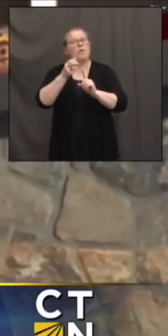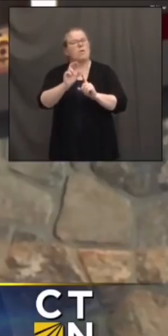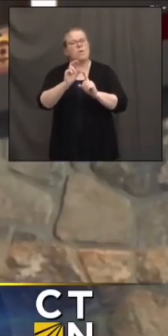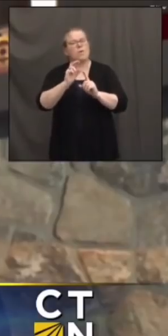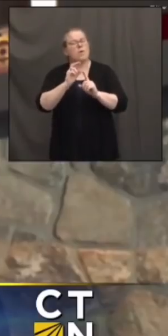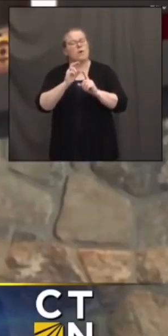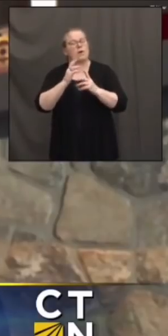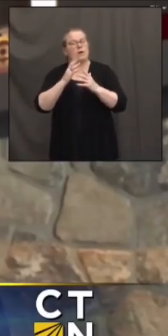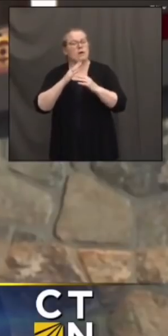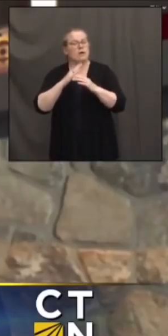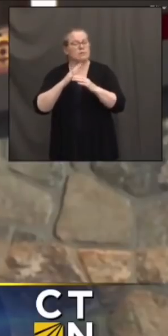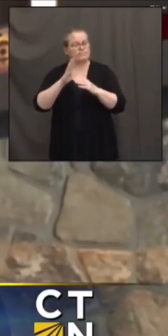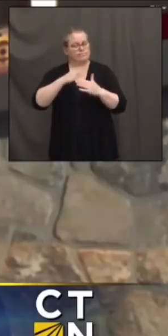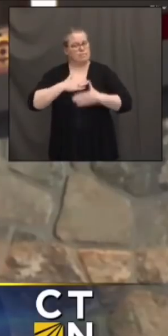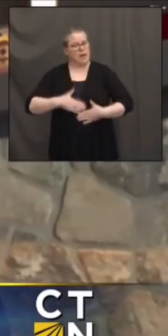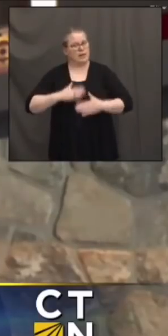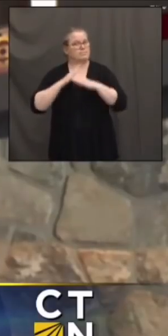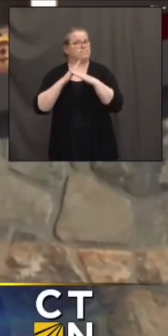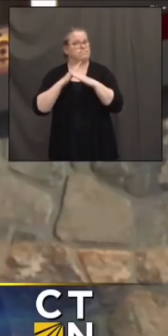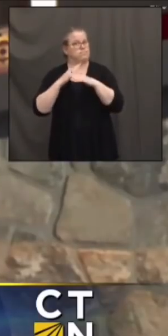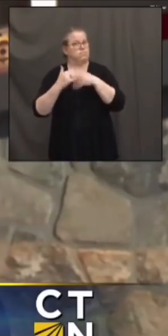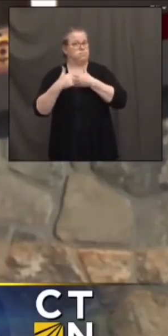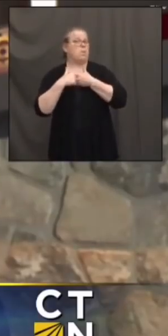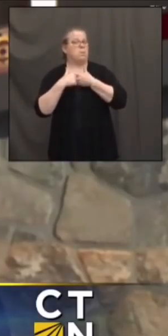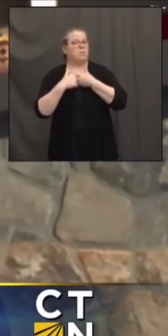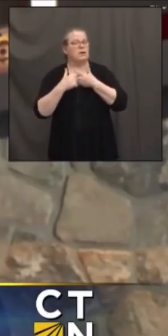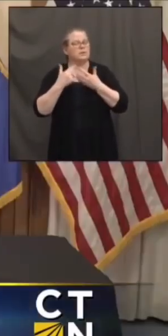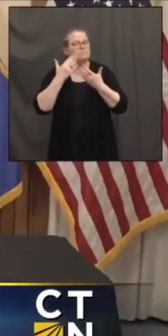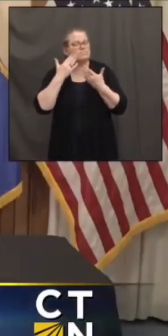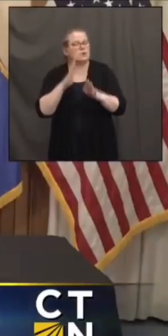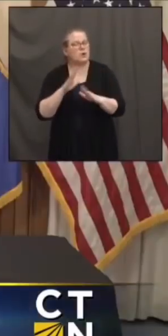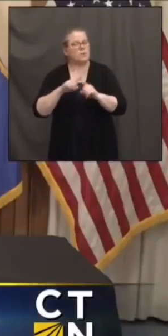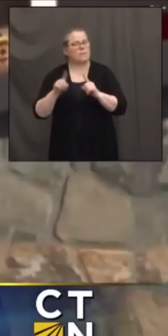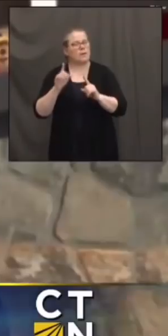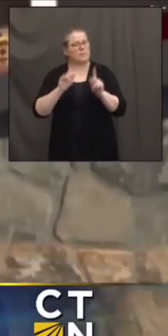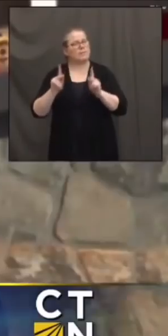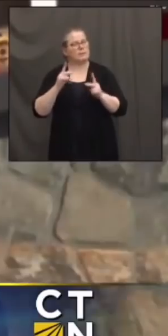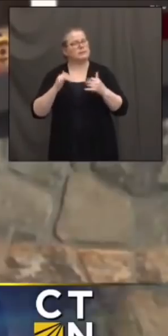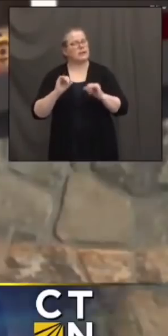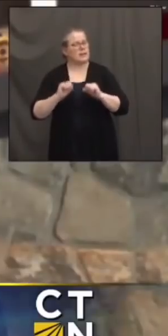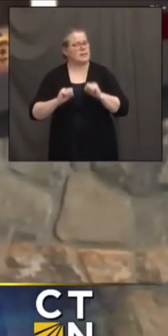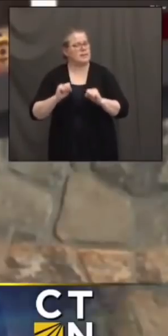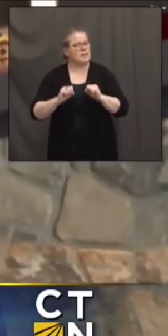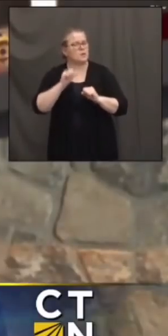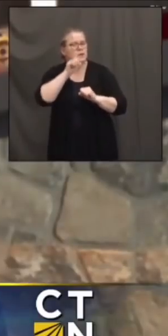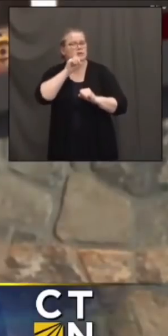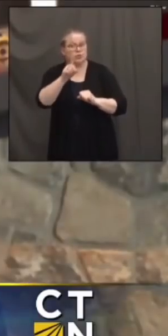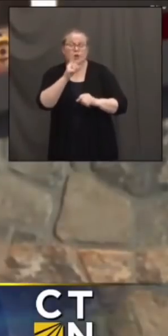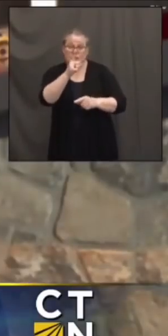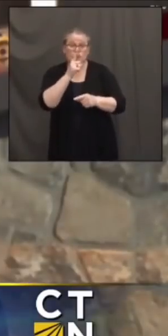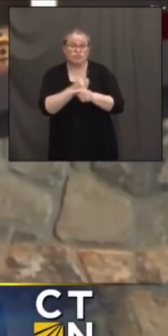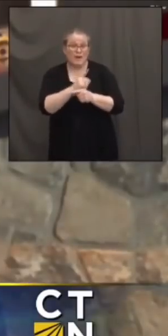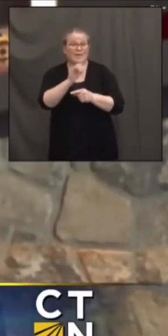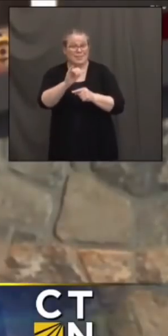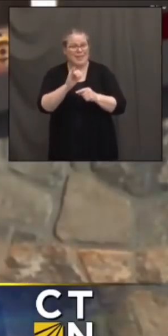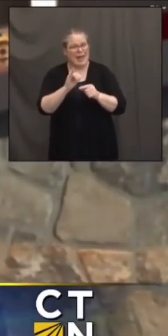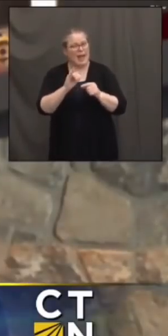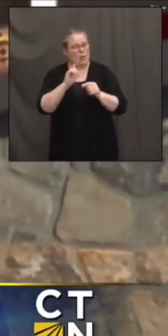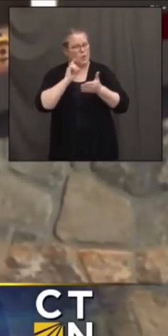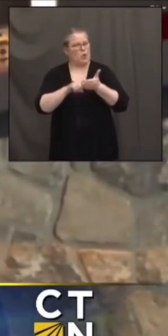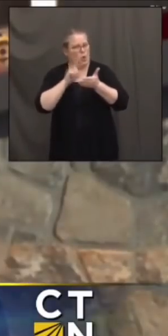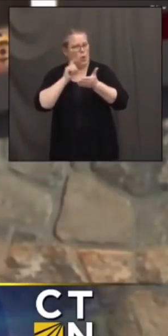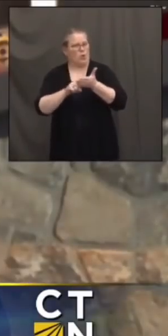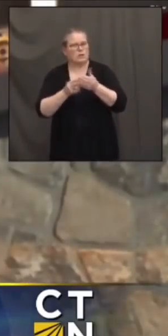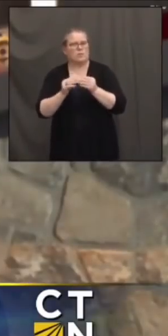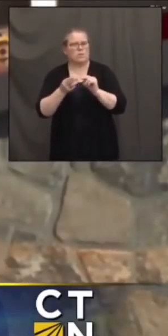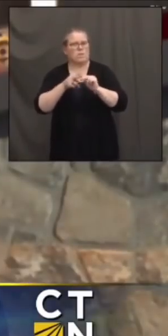I think there's more characteristics of that variant that leave us a little bit uneasy. And you're right, it is becoming the more prevalent strain right now.